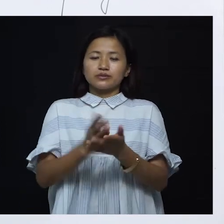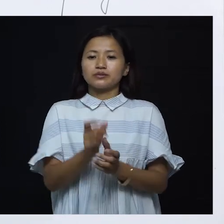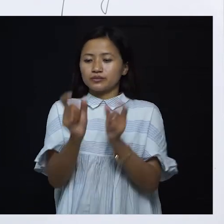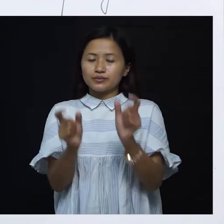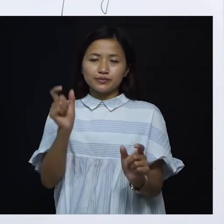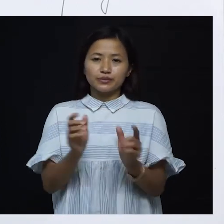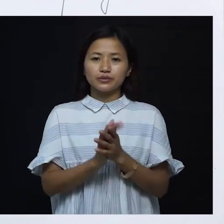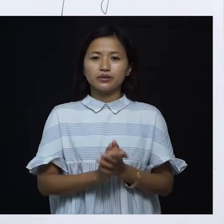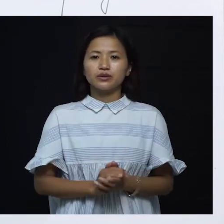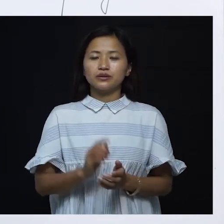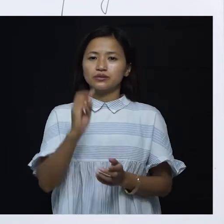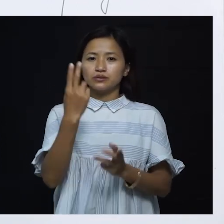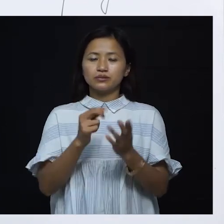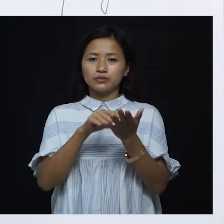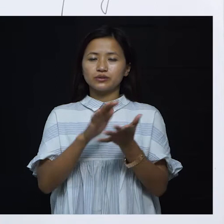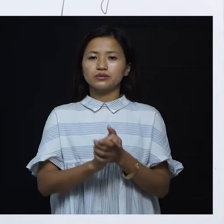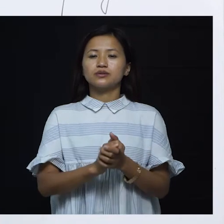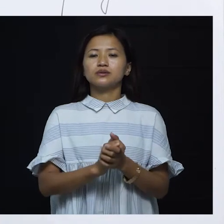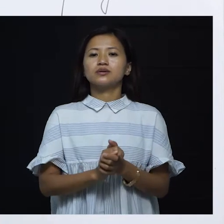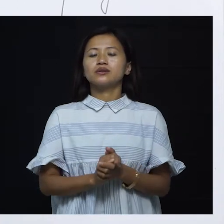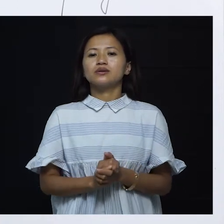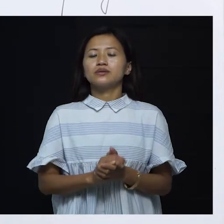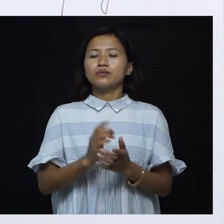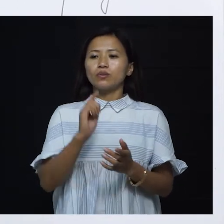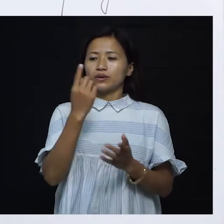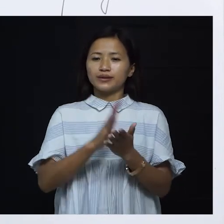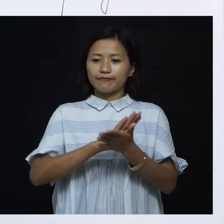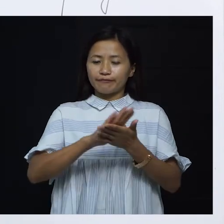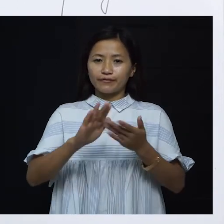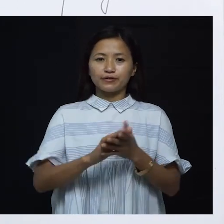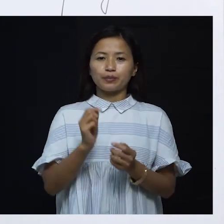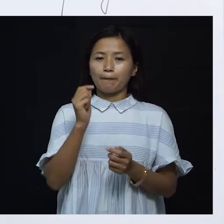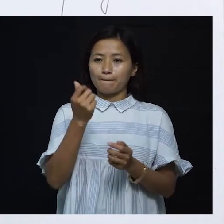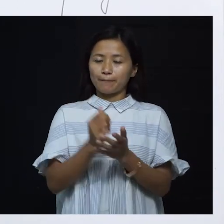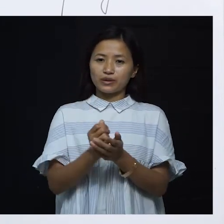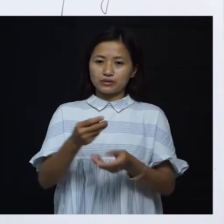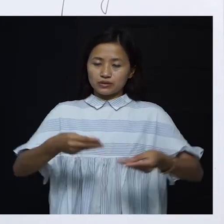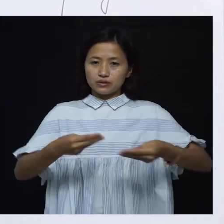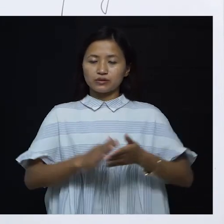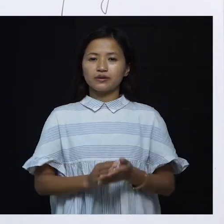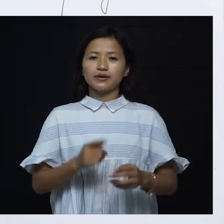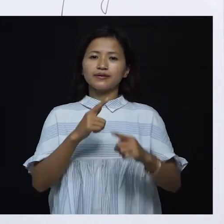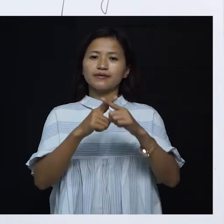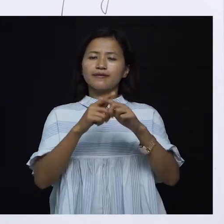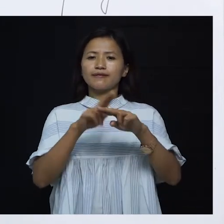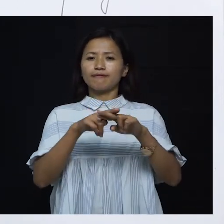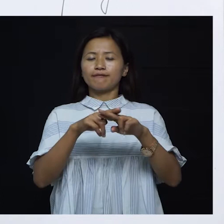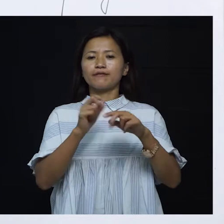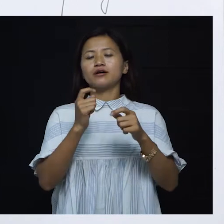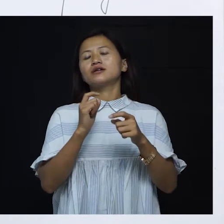people at two points, one at the fair price shops and other one at the fixed rate.